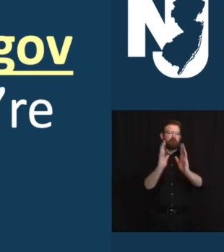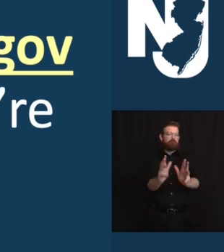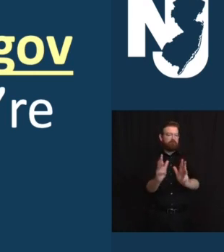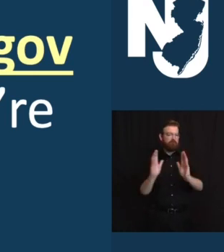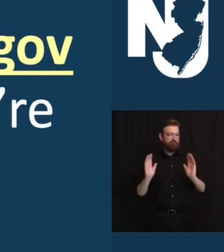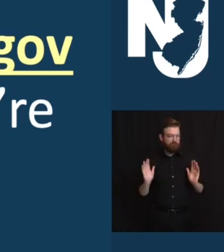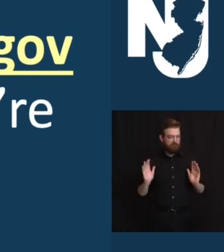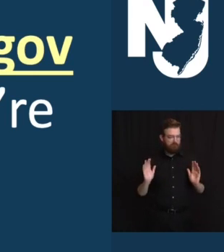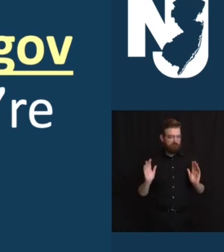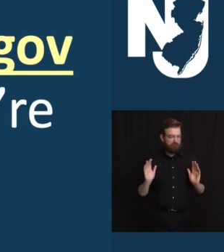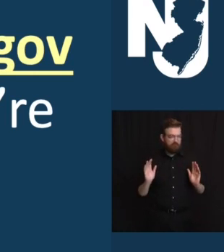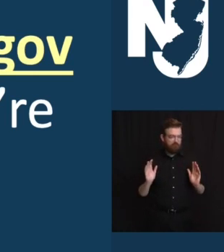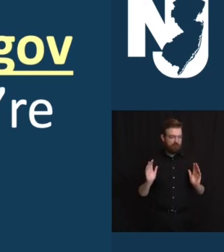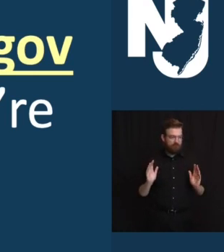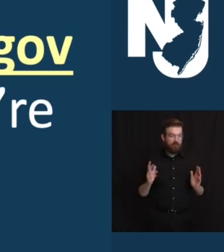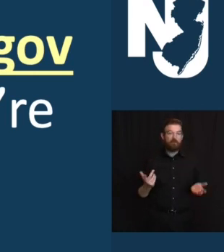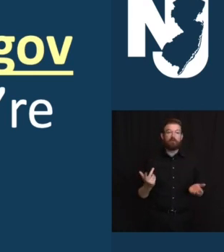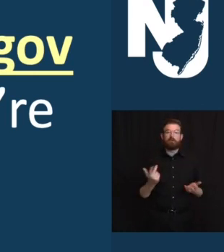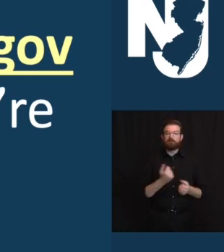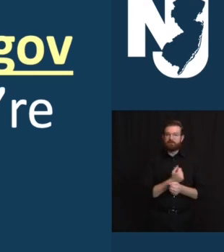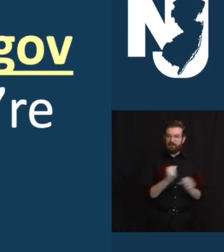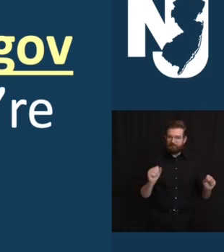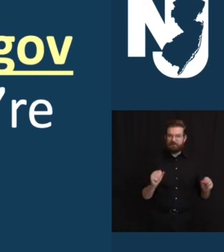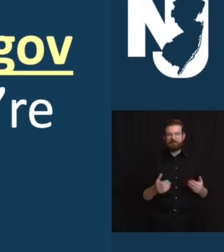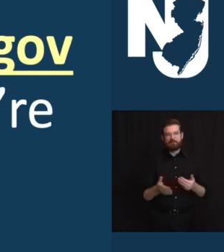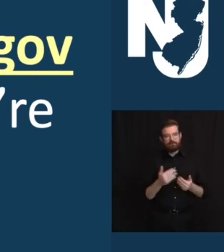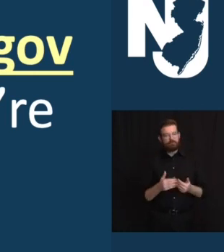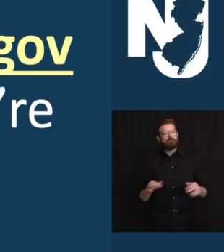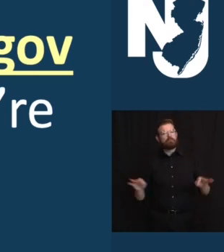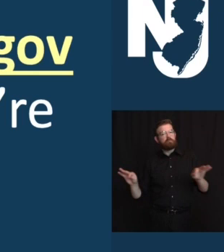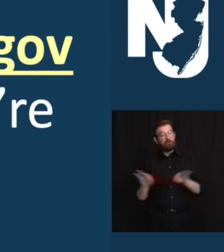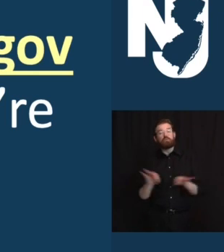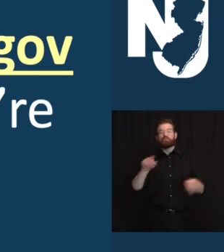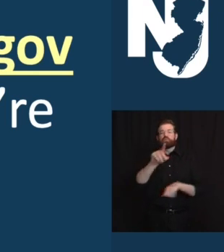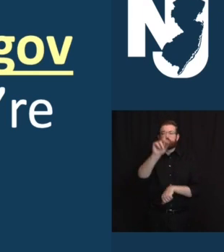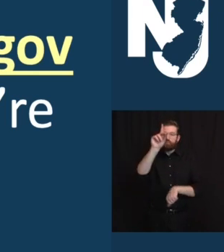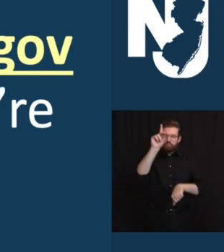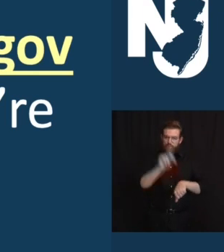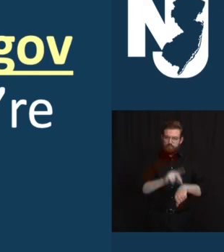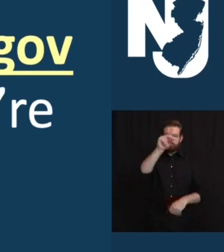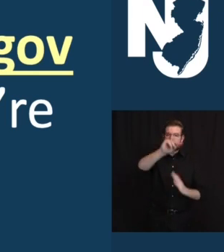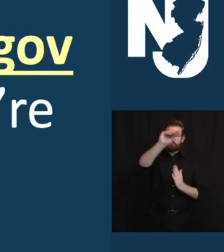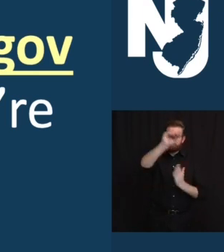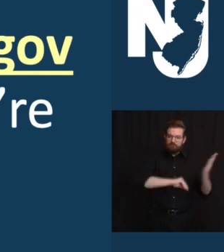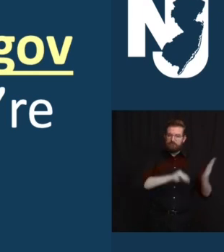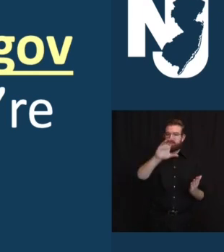it's also, folks, it's your civic and our civic duty. So please, get counted.